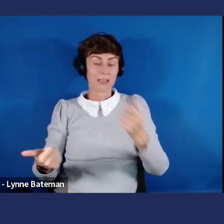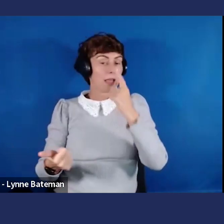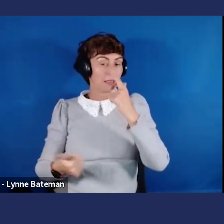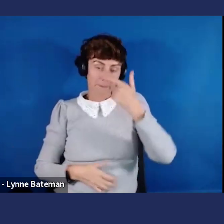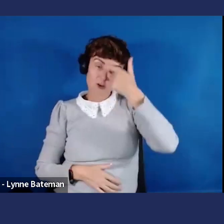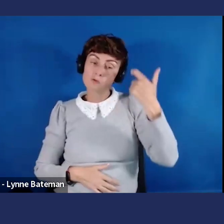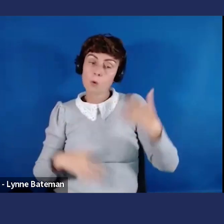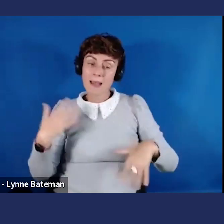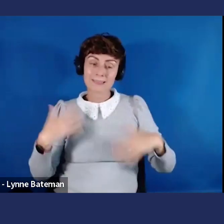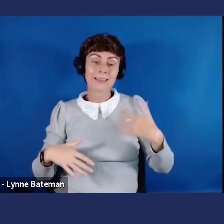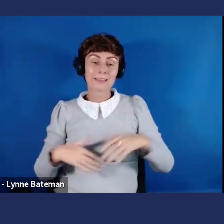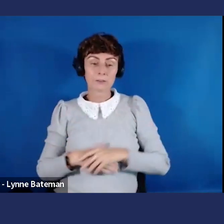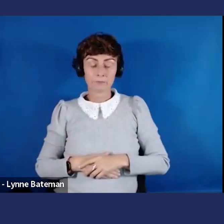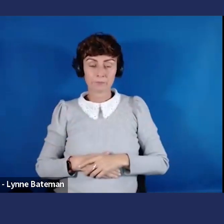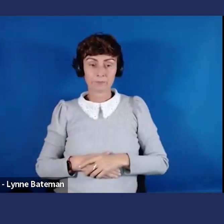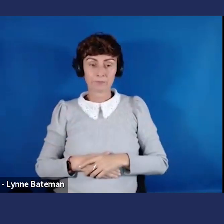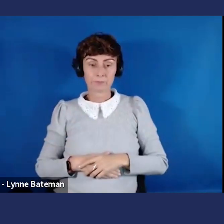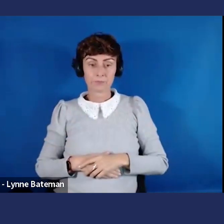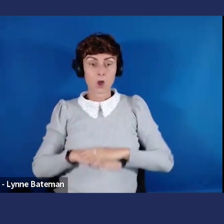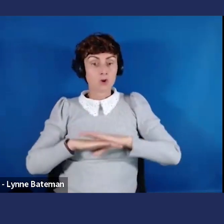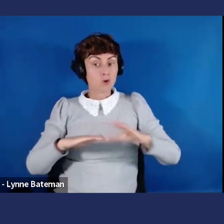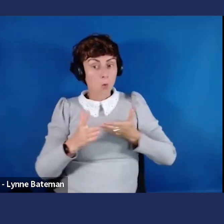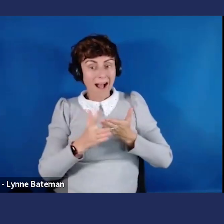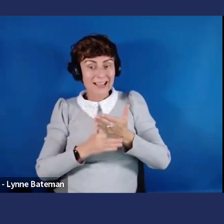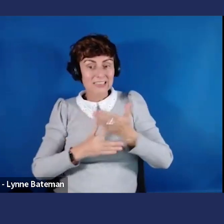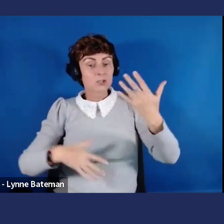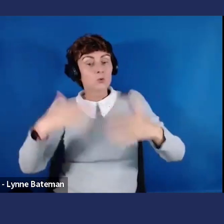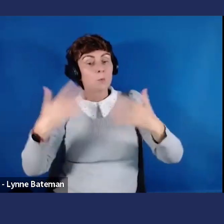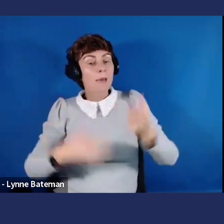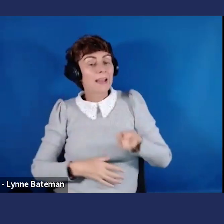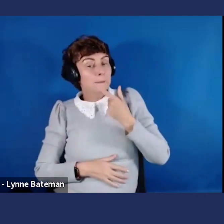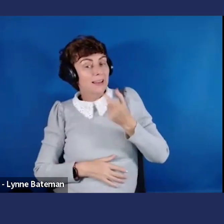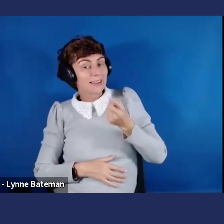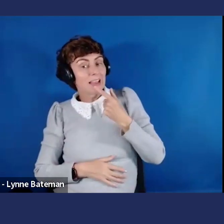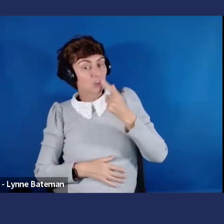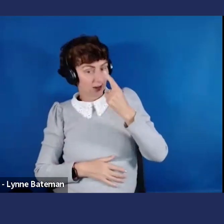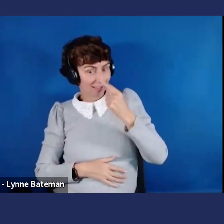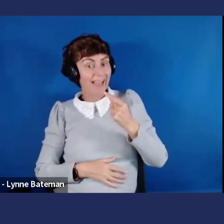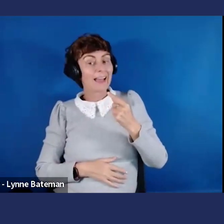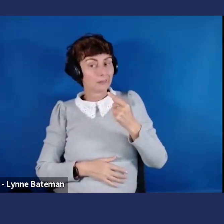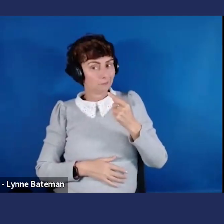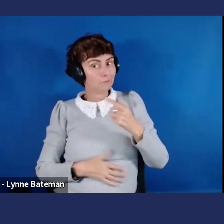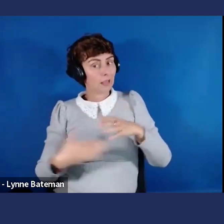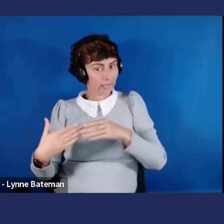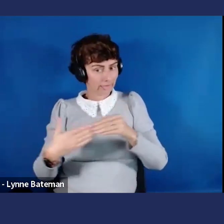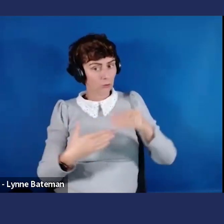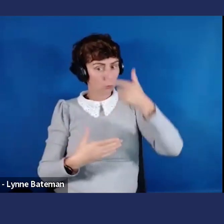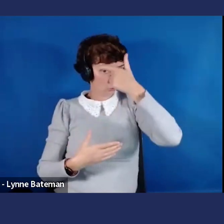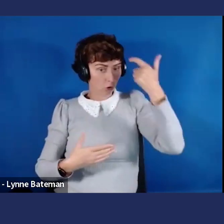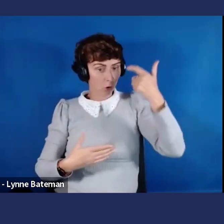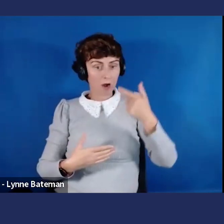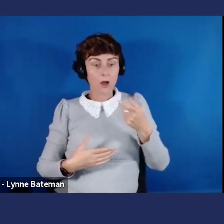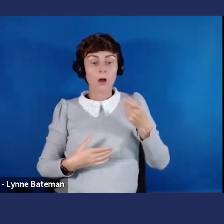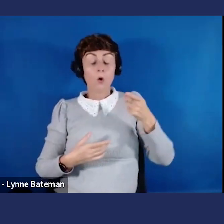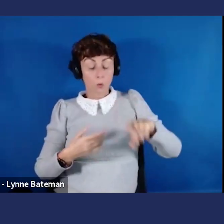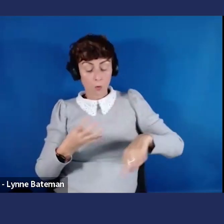having adequate access to pain medication, and also not feeling adequately supported or listened